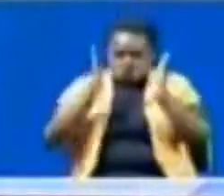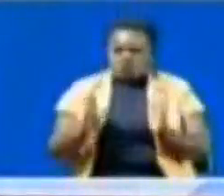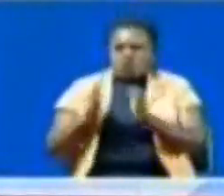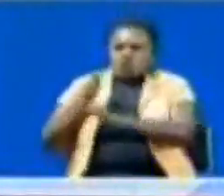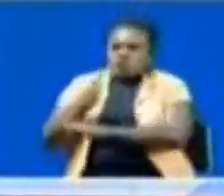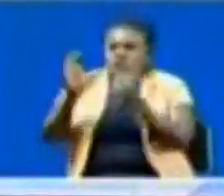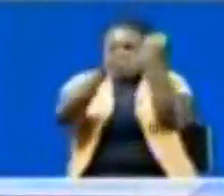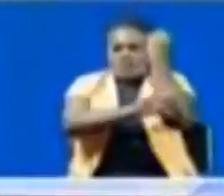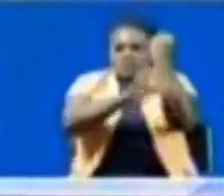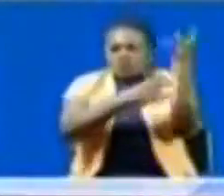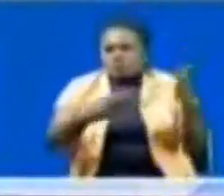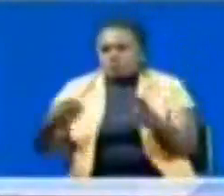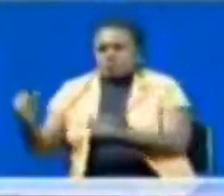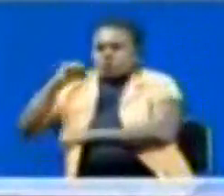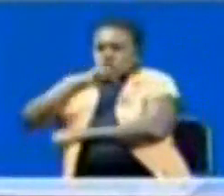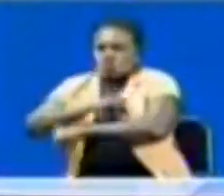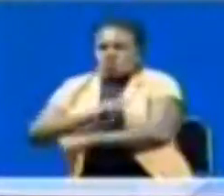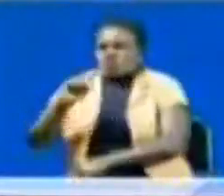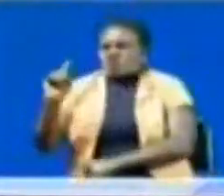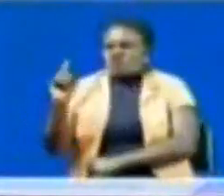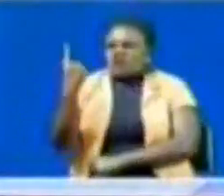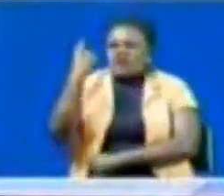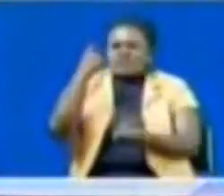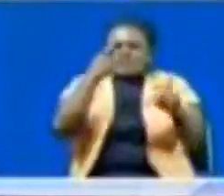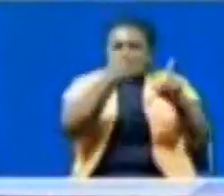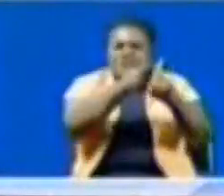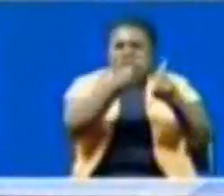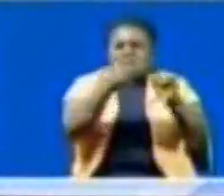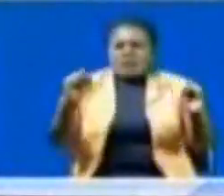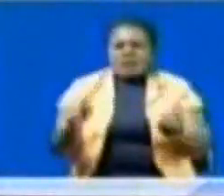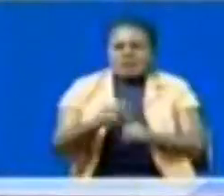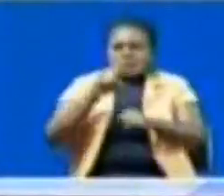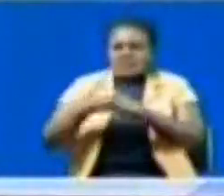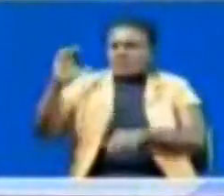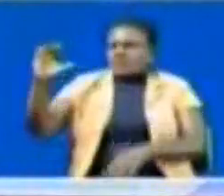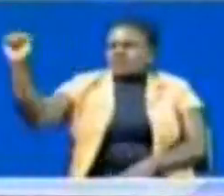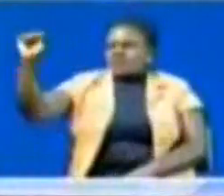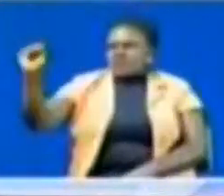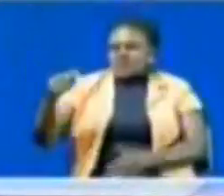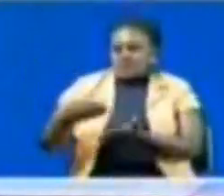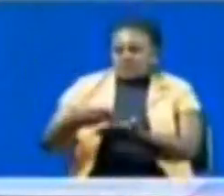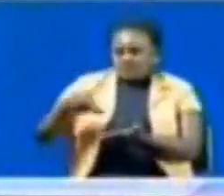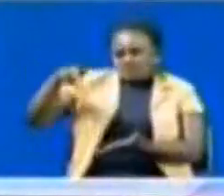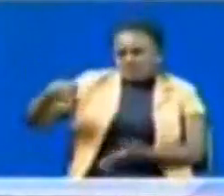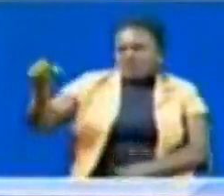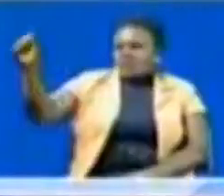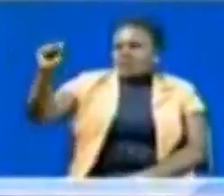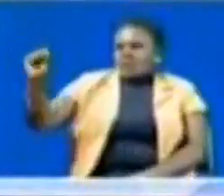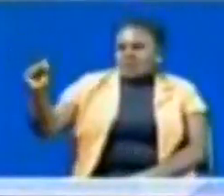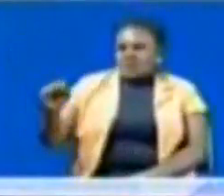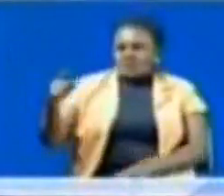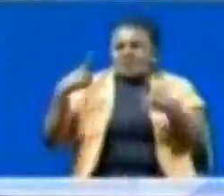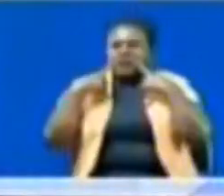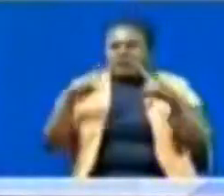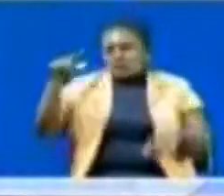across the country reported for the first term of study this year. Now this happened as Education Principal Secretary Belio Kipsang announced that